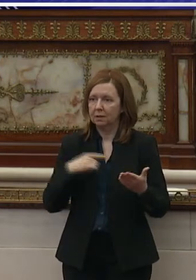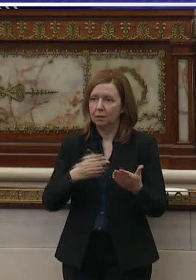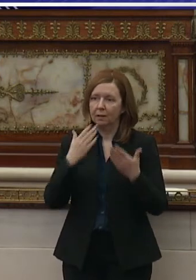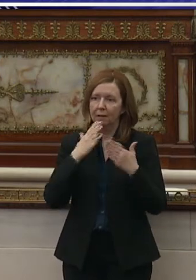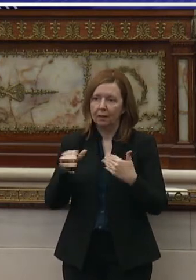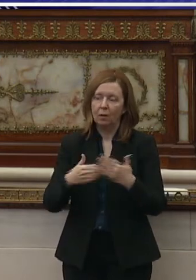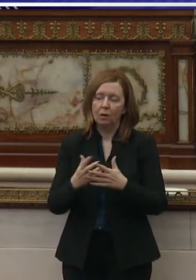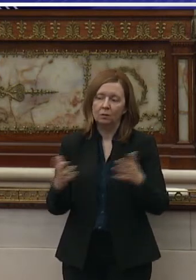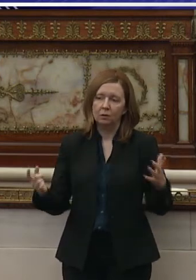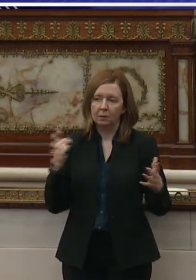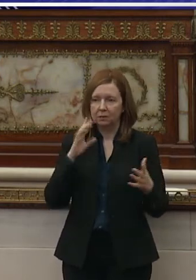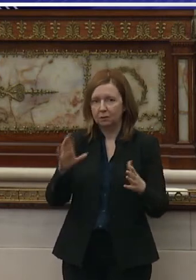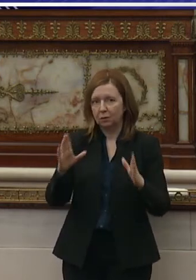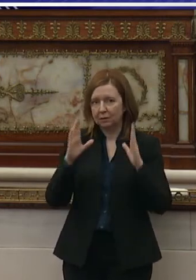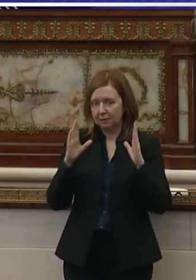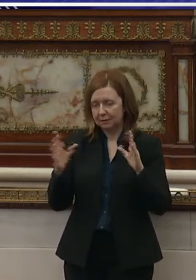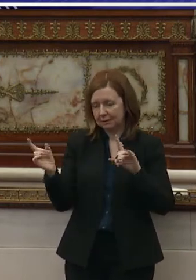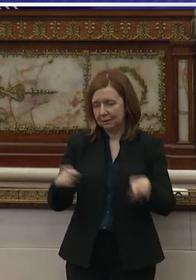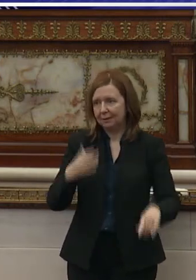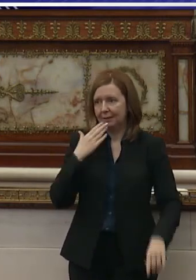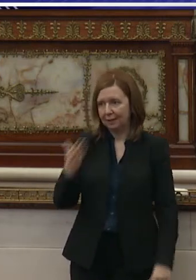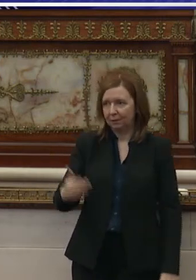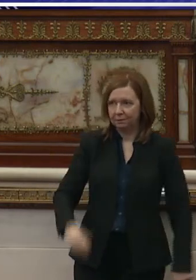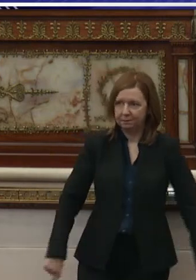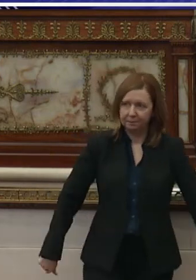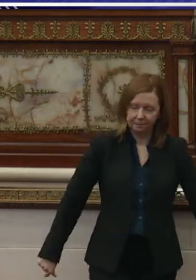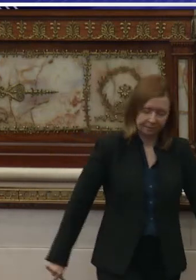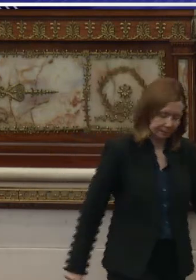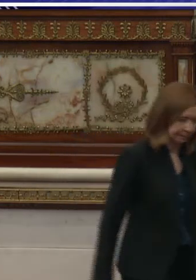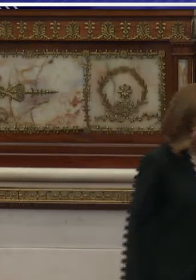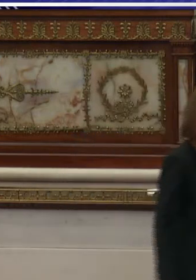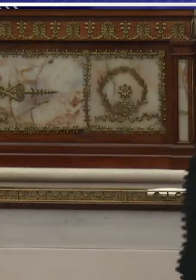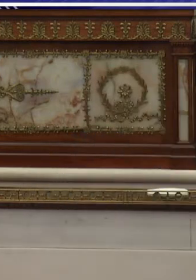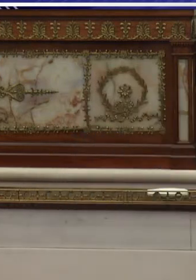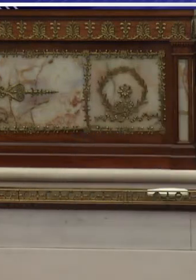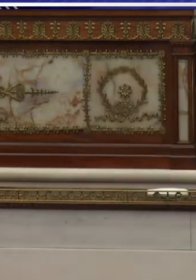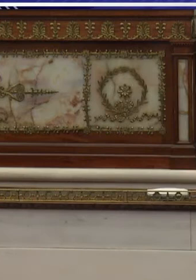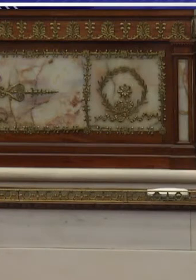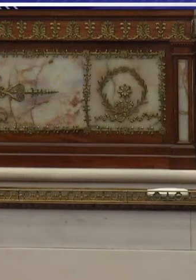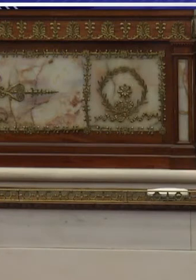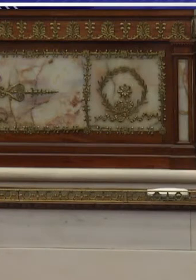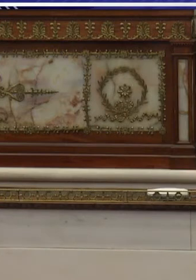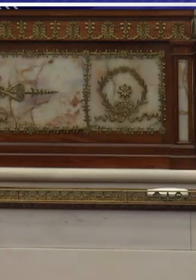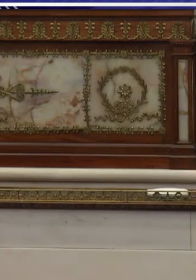And we thank you all very much for your attendance. Thank you. Thank you. Thank you.